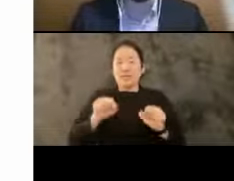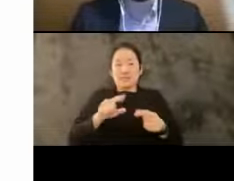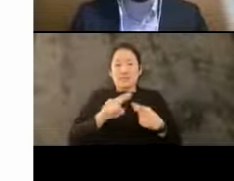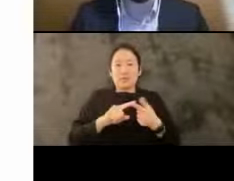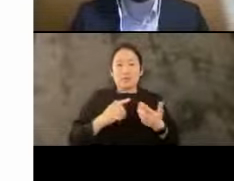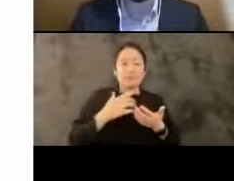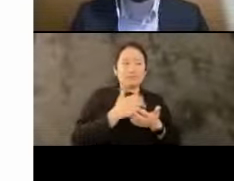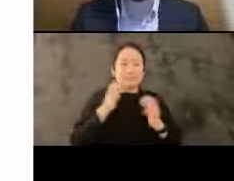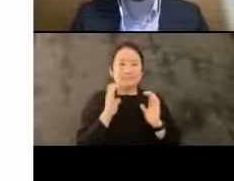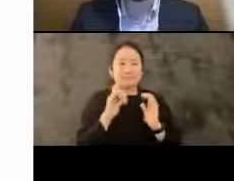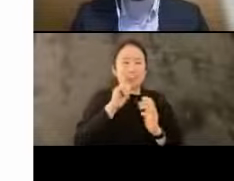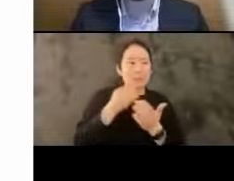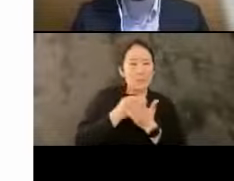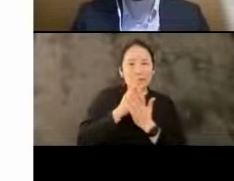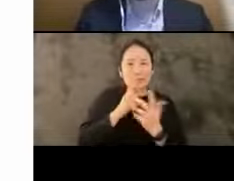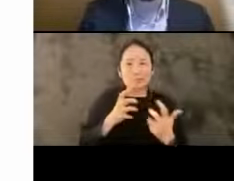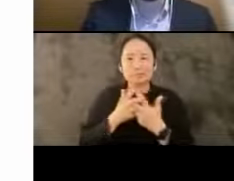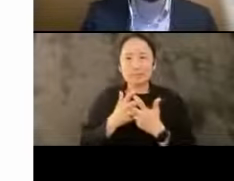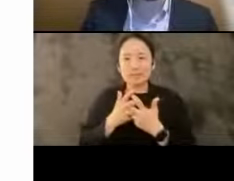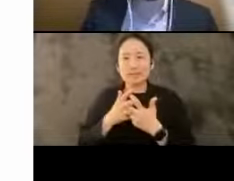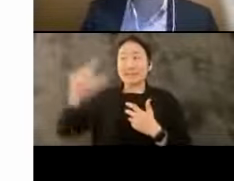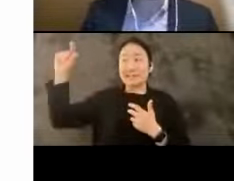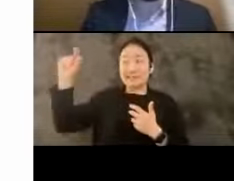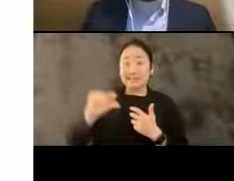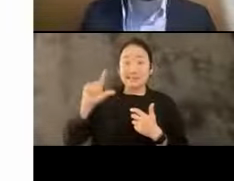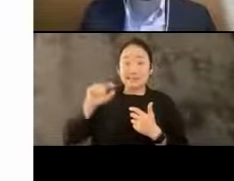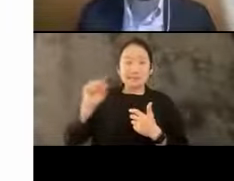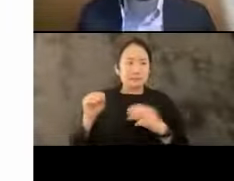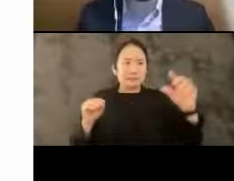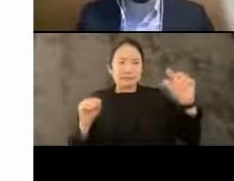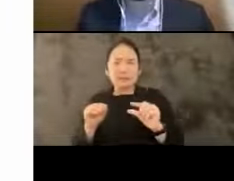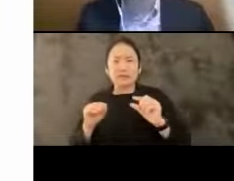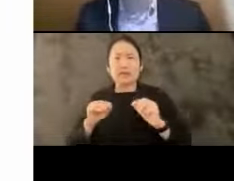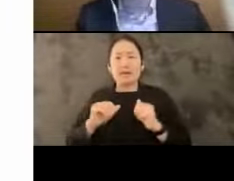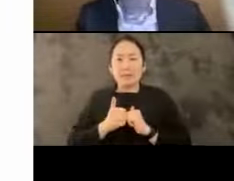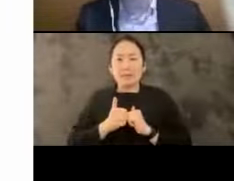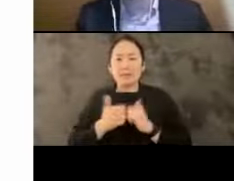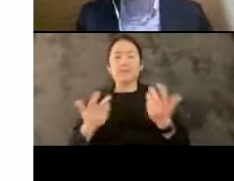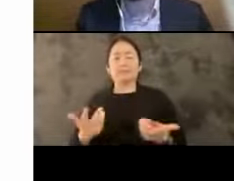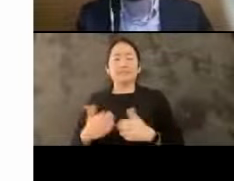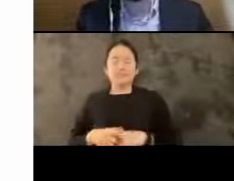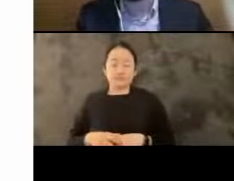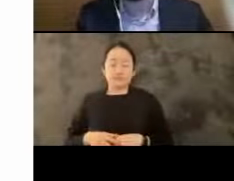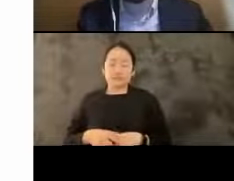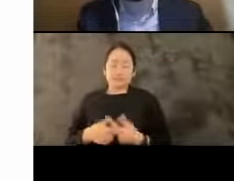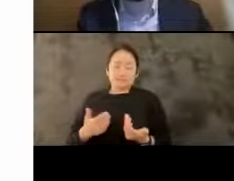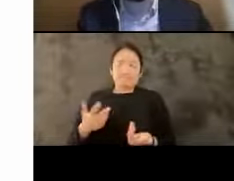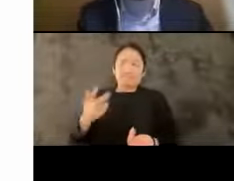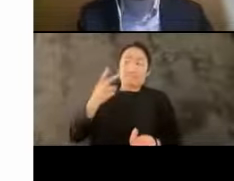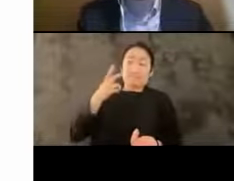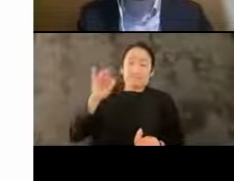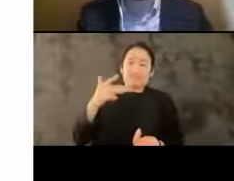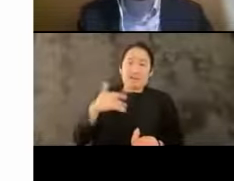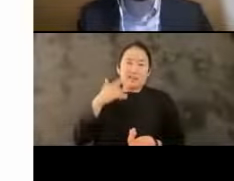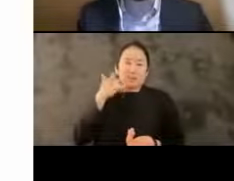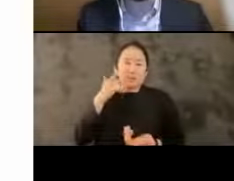find that local match. And so that probably would, I have not seen anything that indicates that that will change